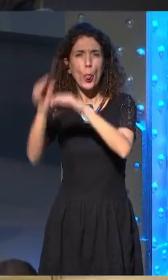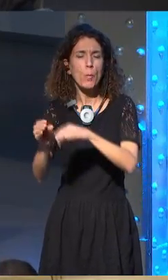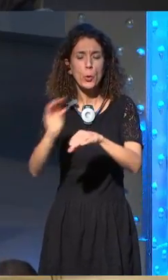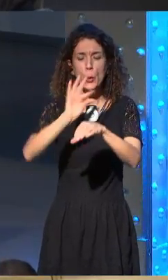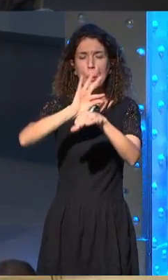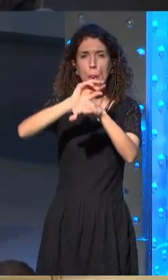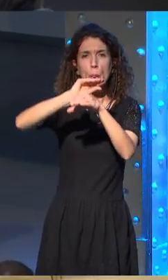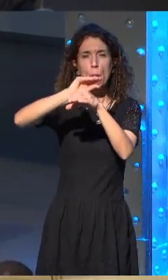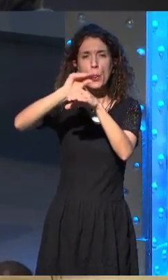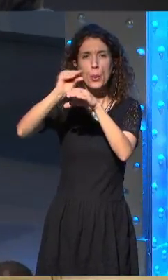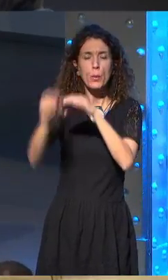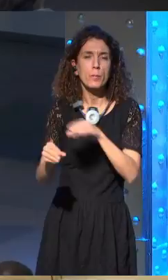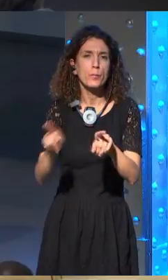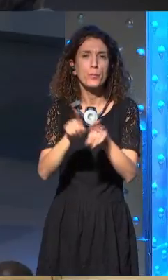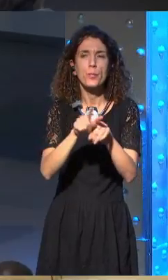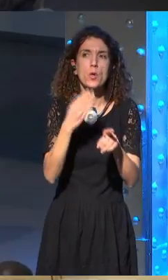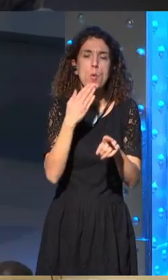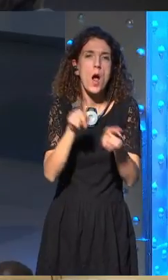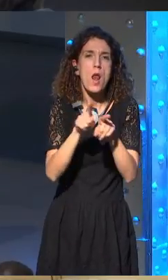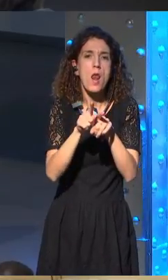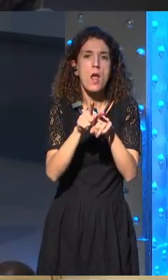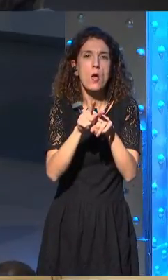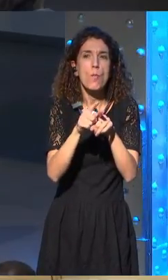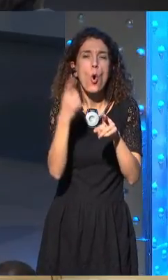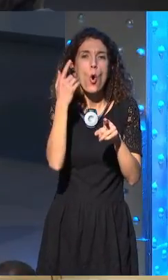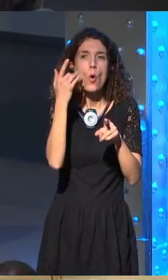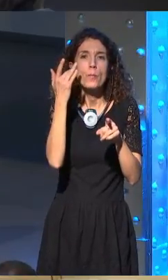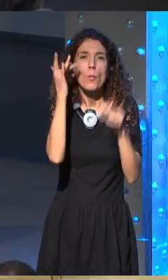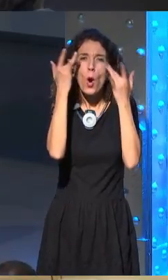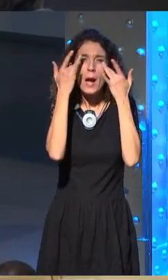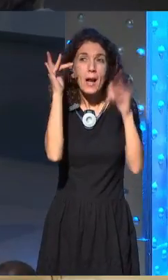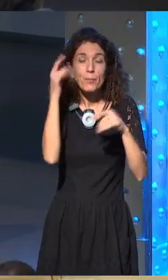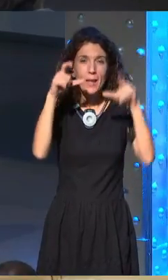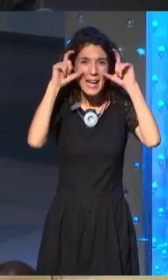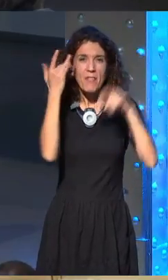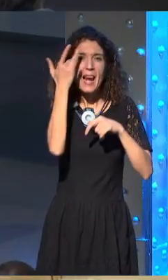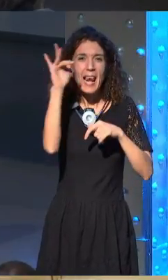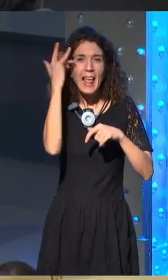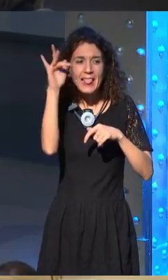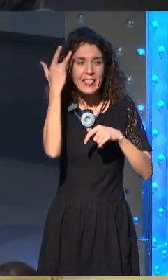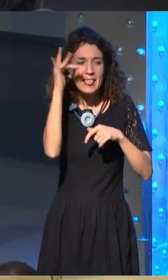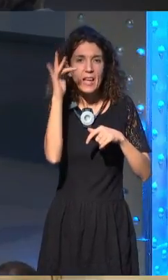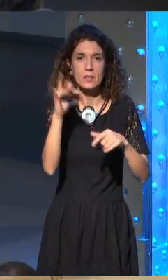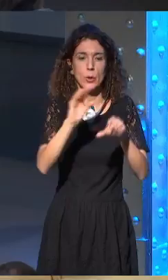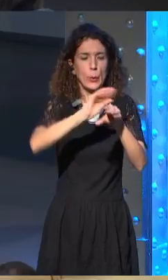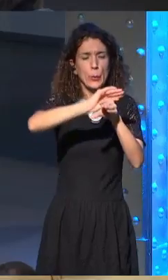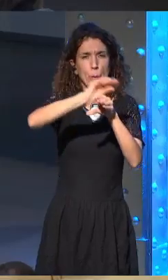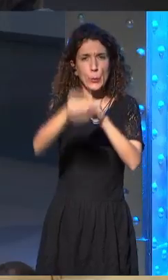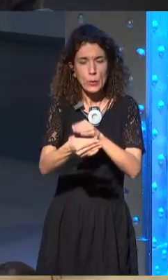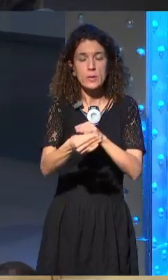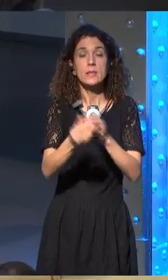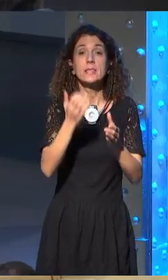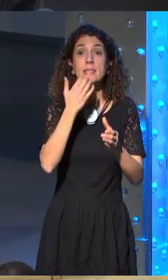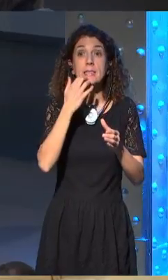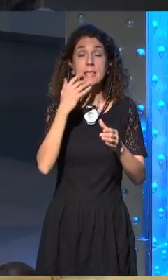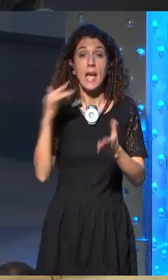maybe a contact lens over somebody's eye. And it's just shocking. When you fly in an airplane at like